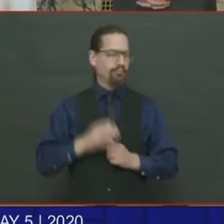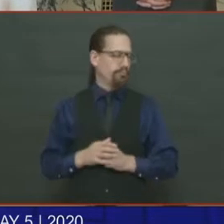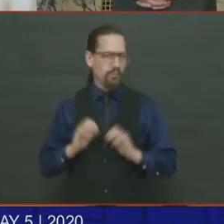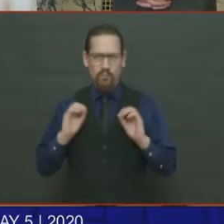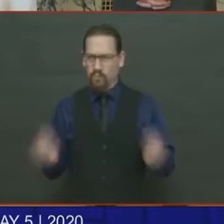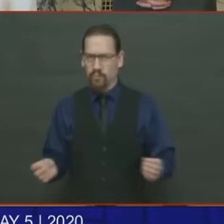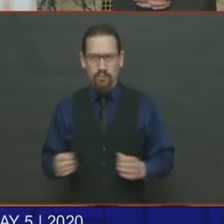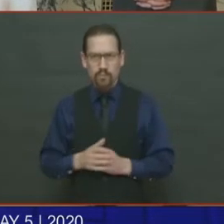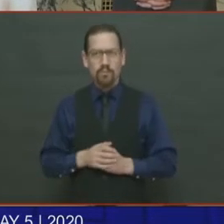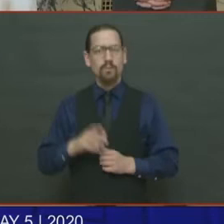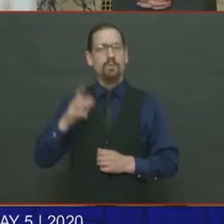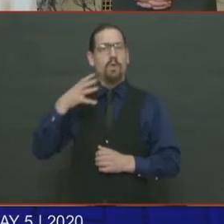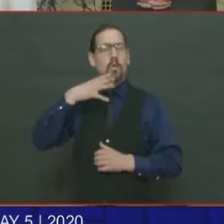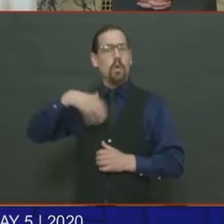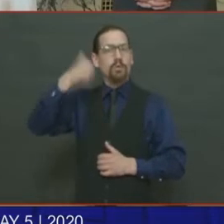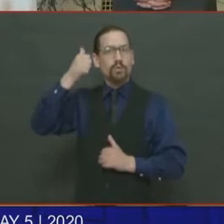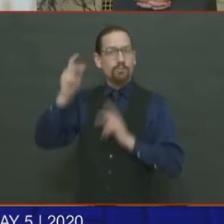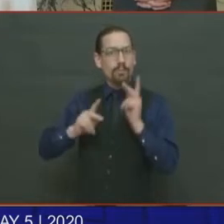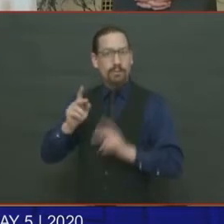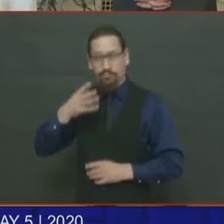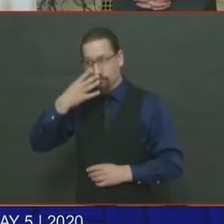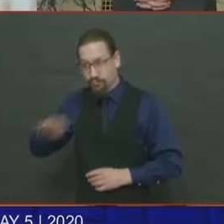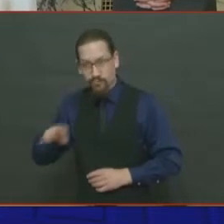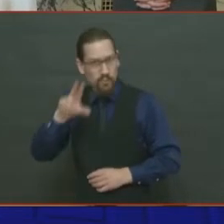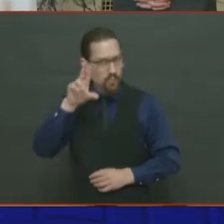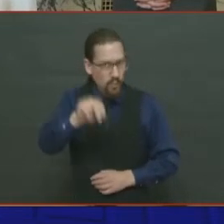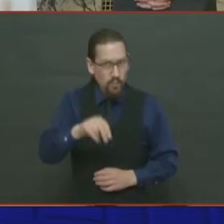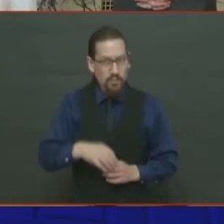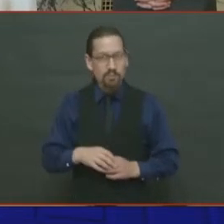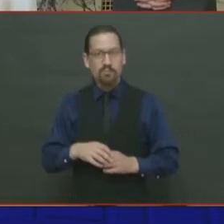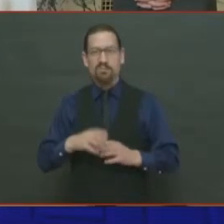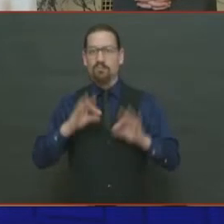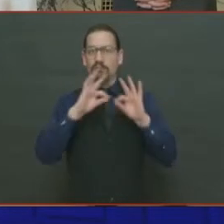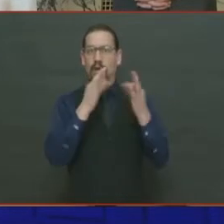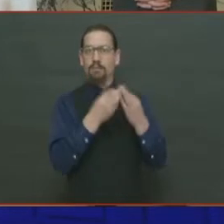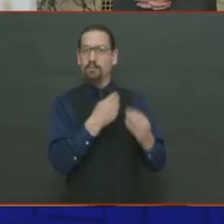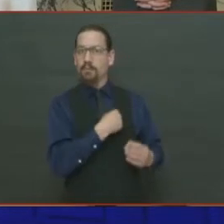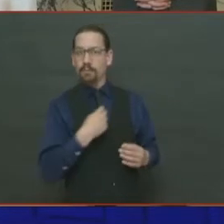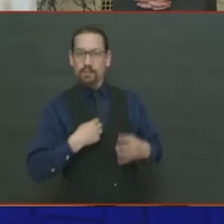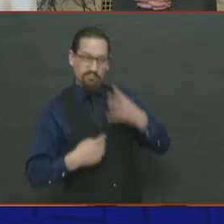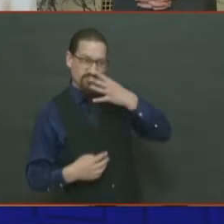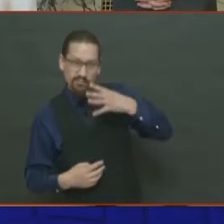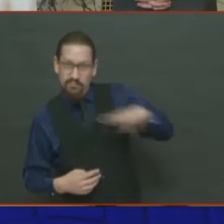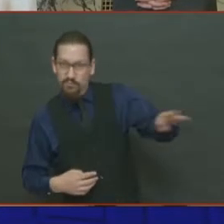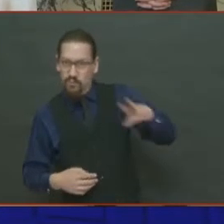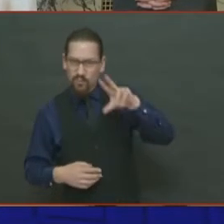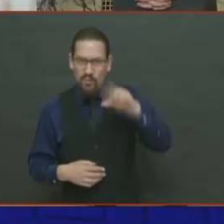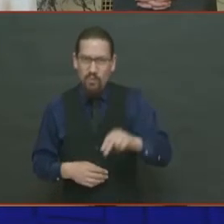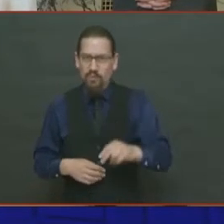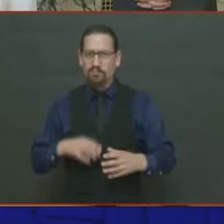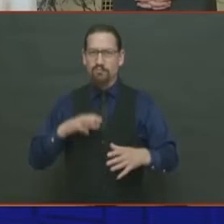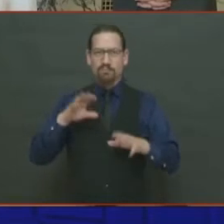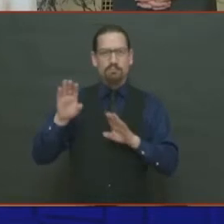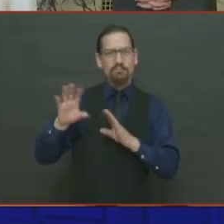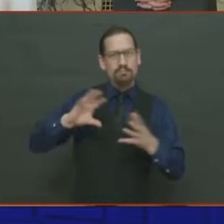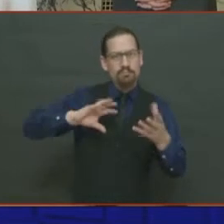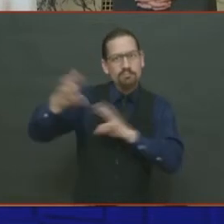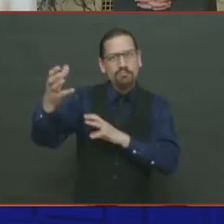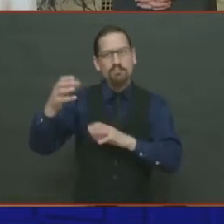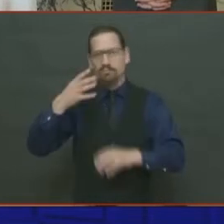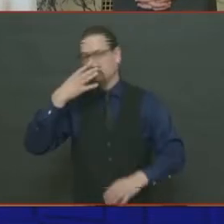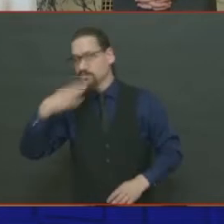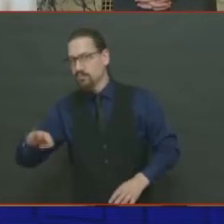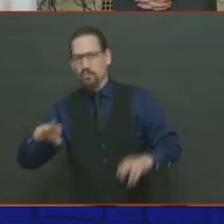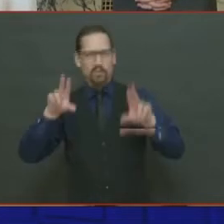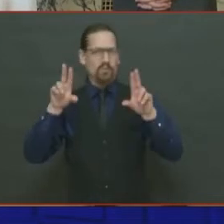I know this is a desperate time. I know tempers are running high and patience is short. I know you're struggling. Violence is